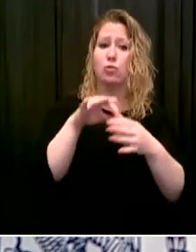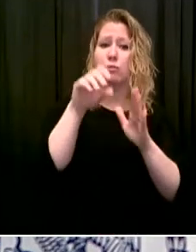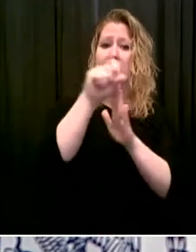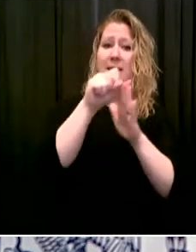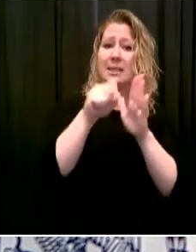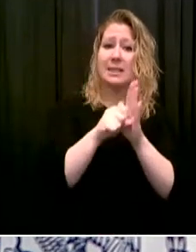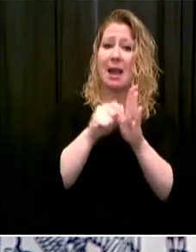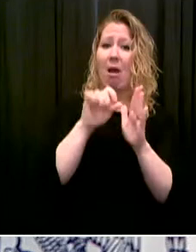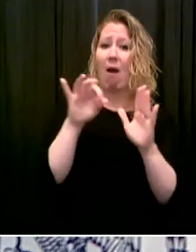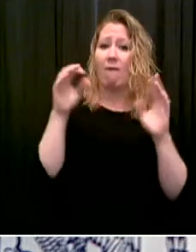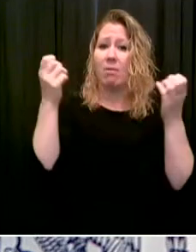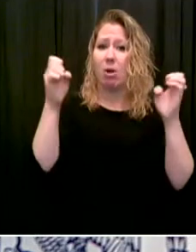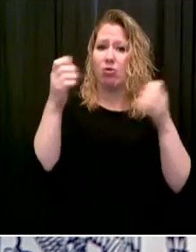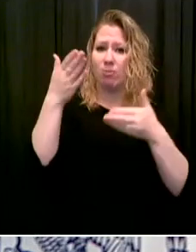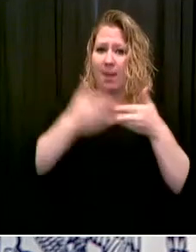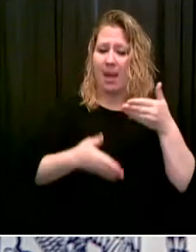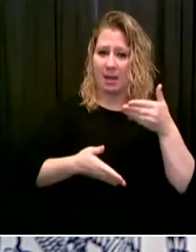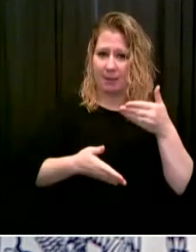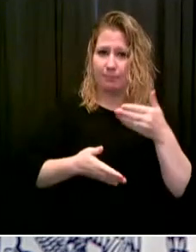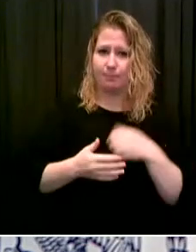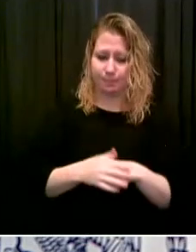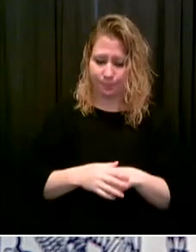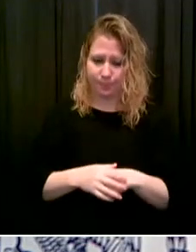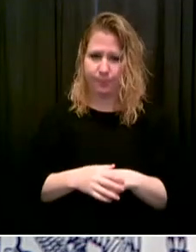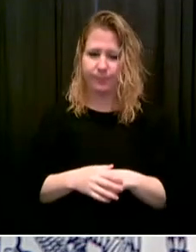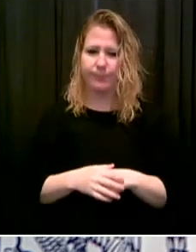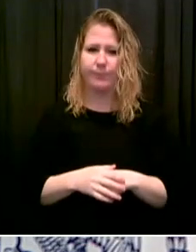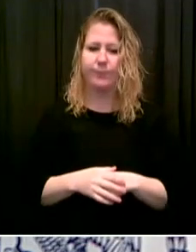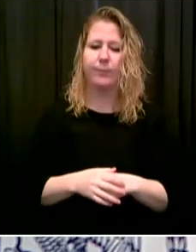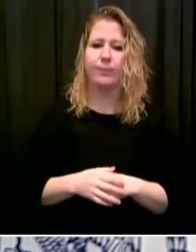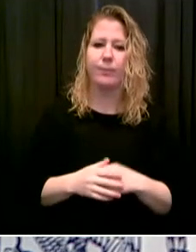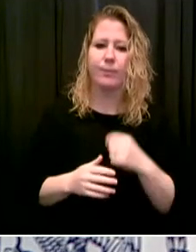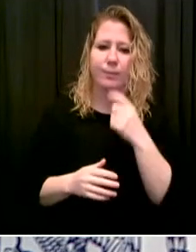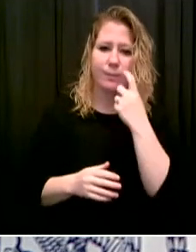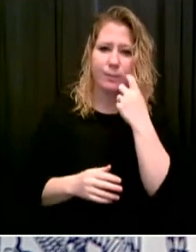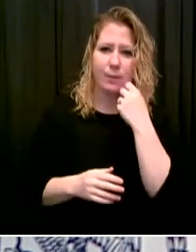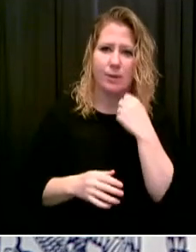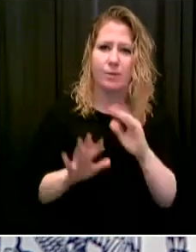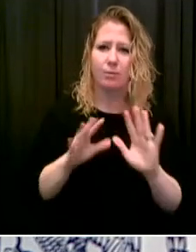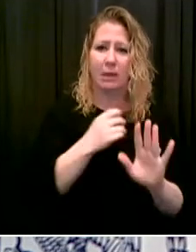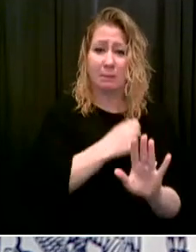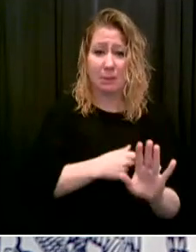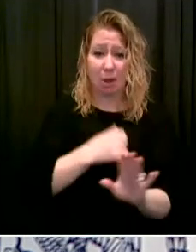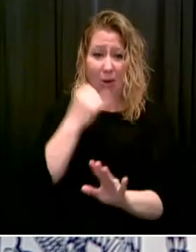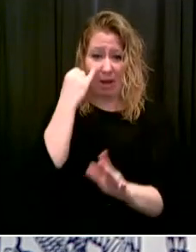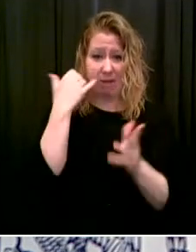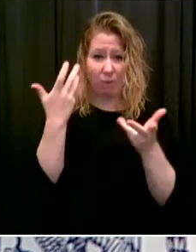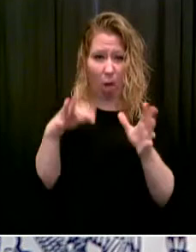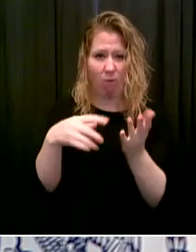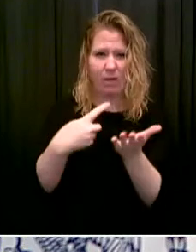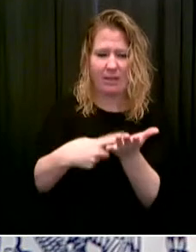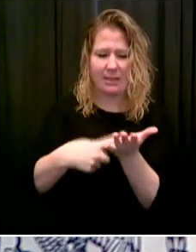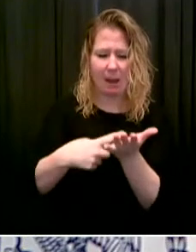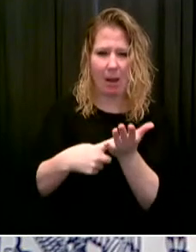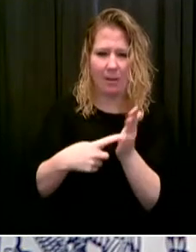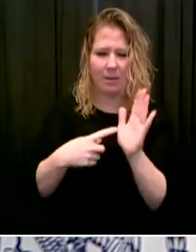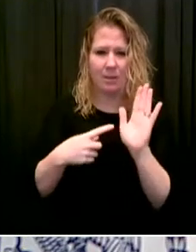that the city had something similar, and forgive me if you've already addressed this, but is